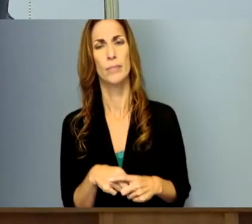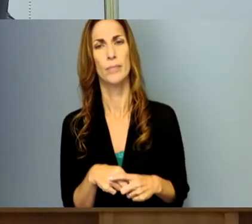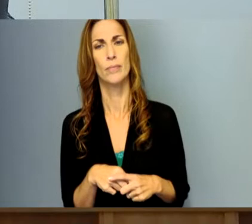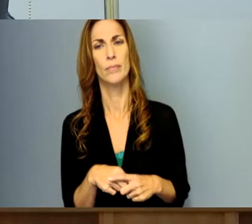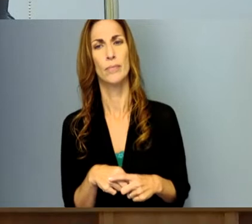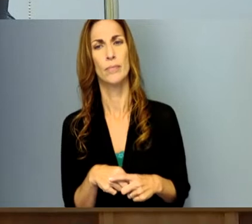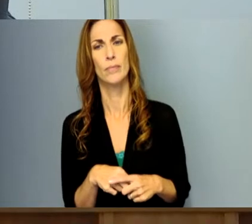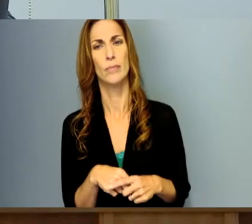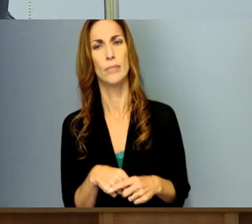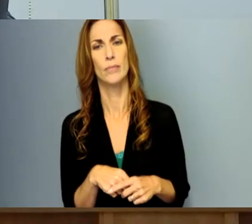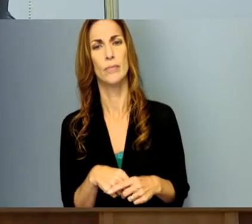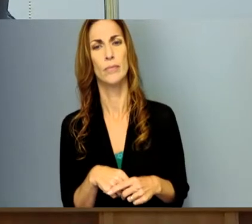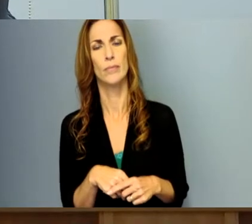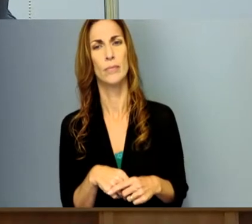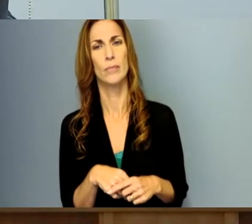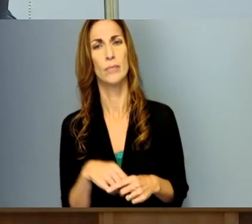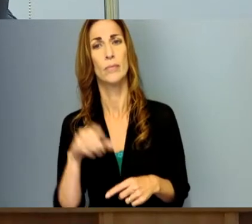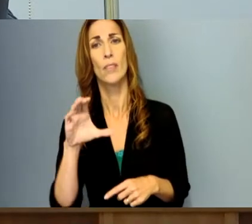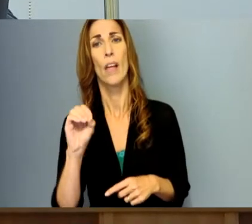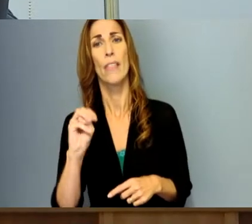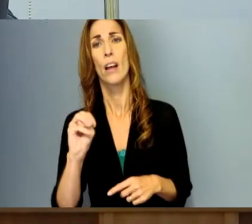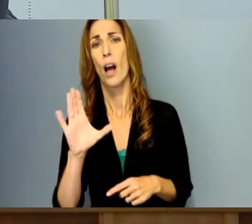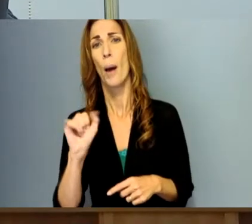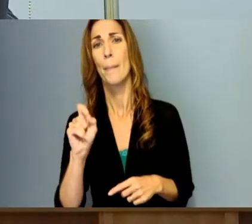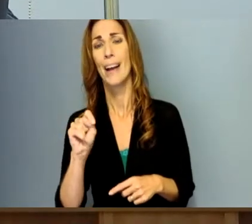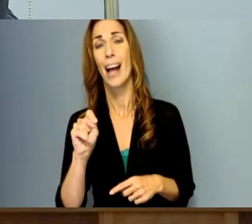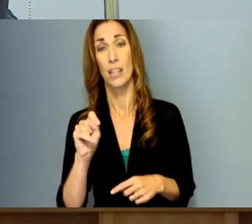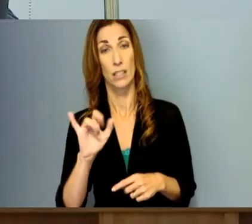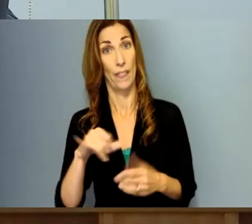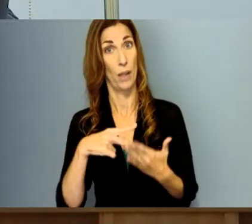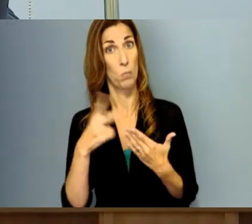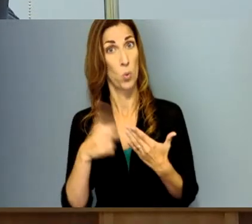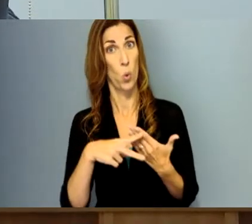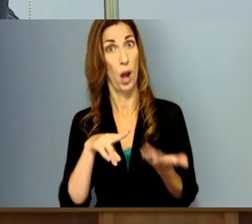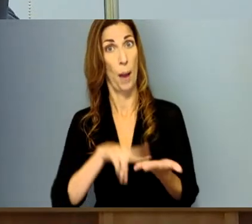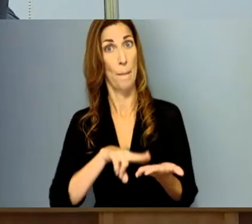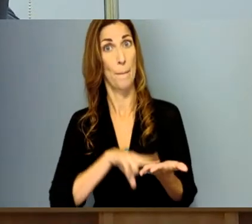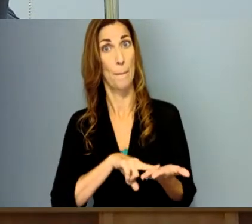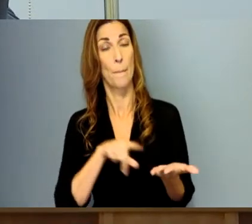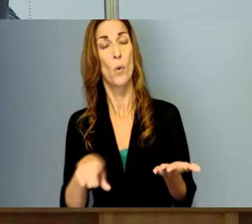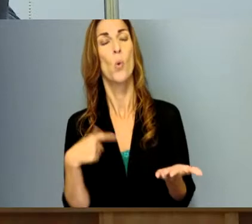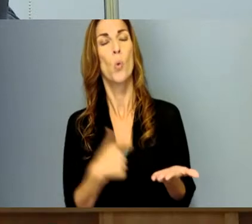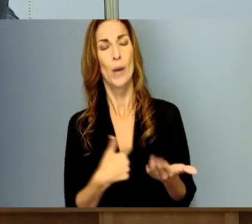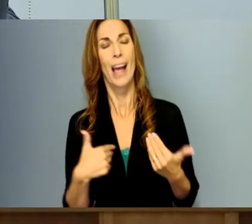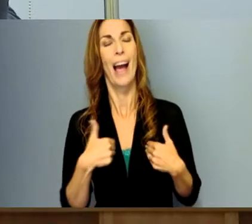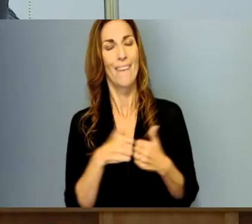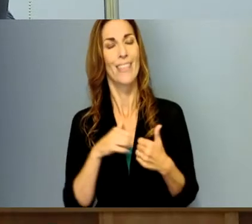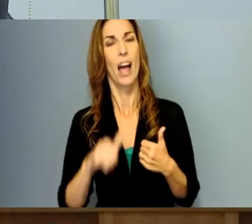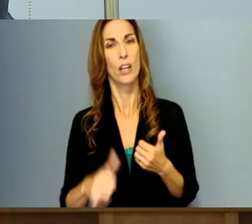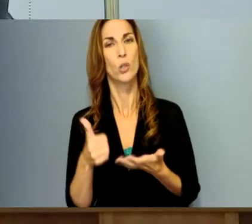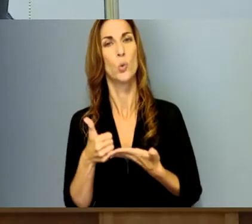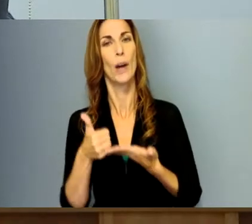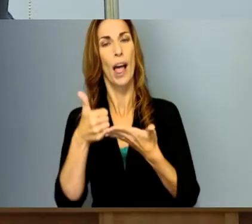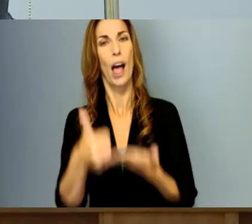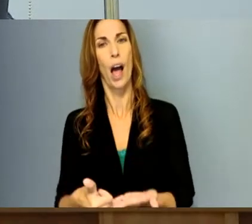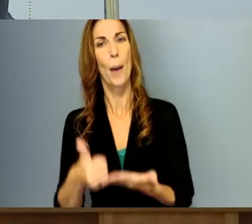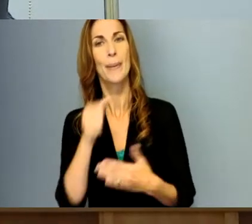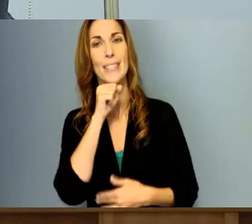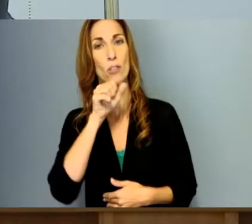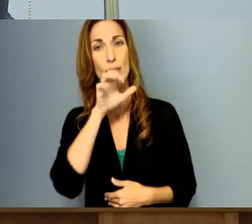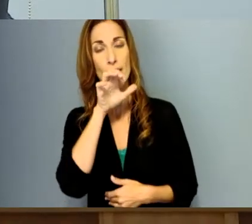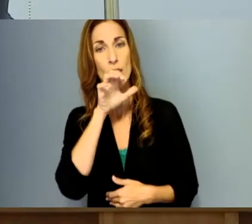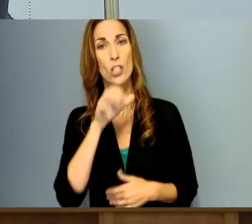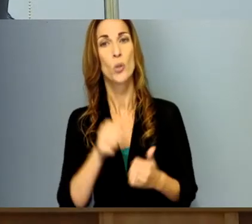The Comcast, that is a program that we have with Comcast to help senior